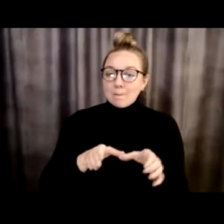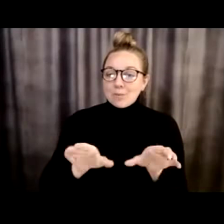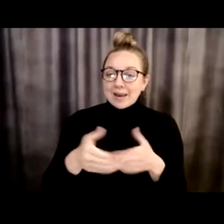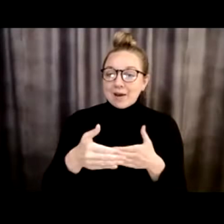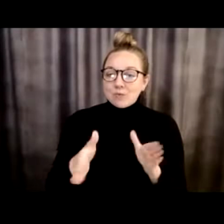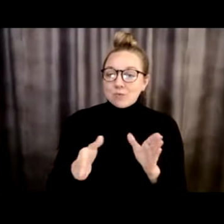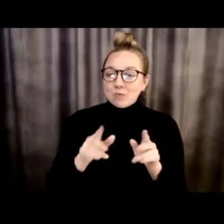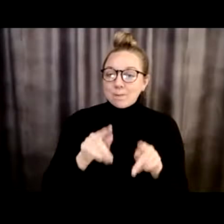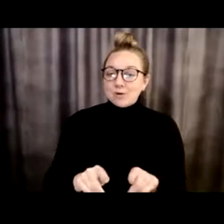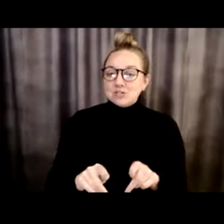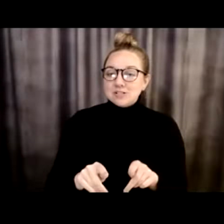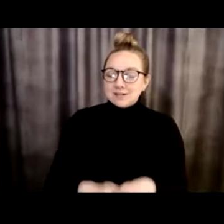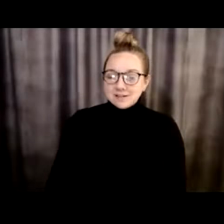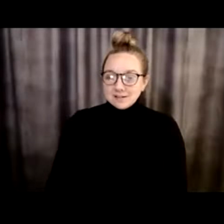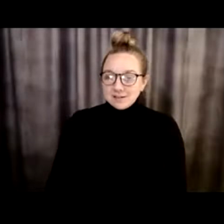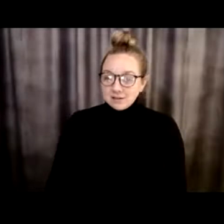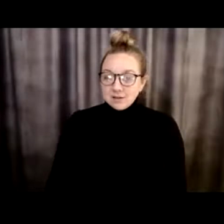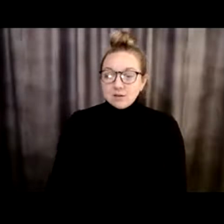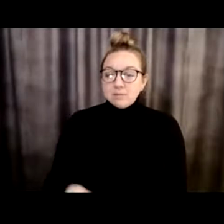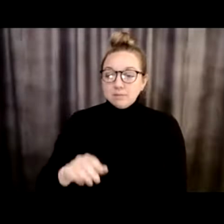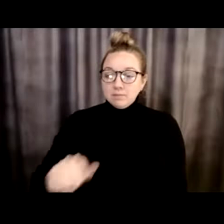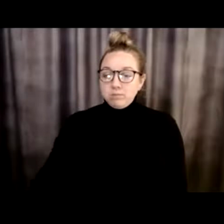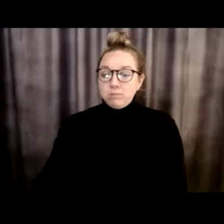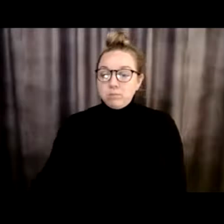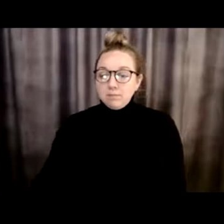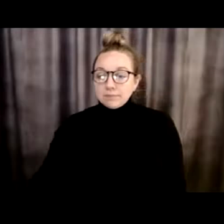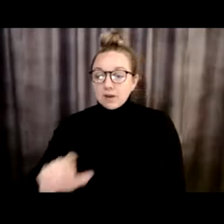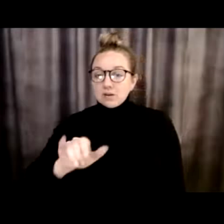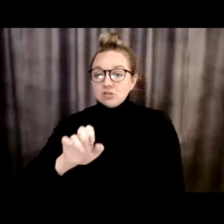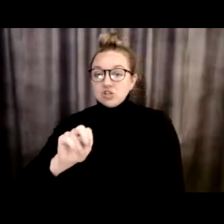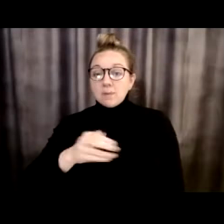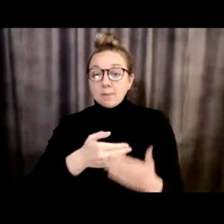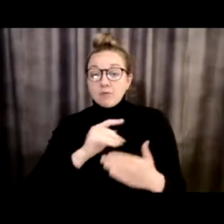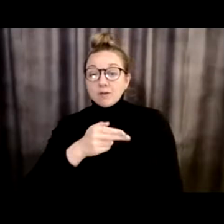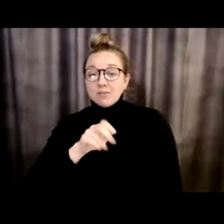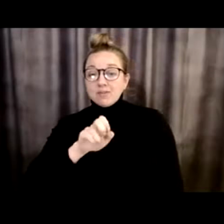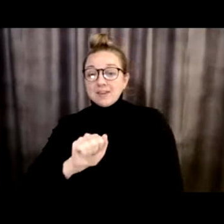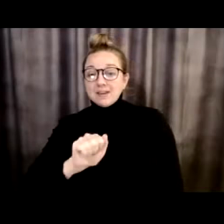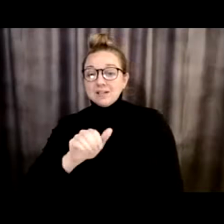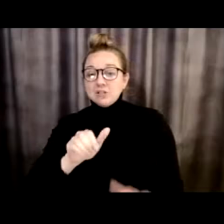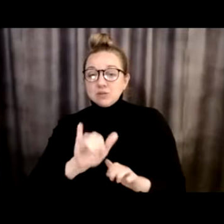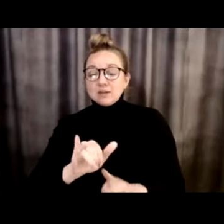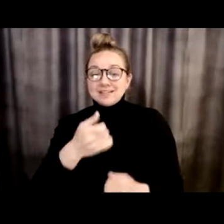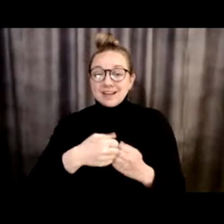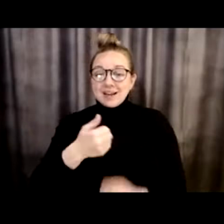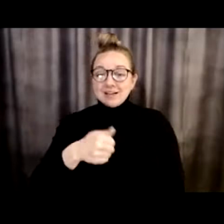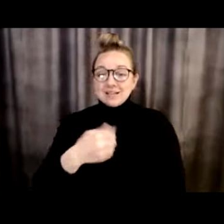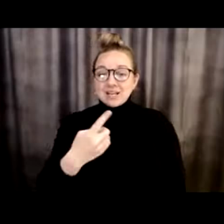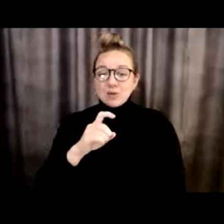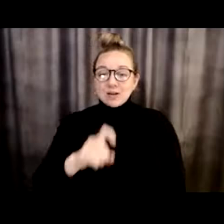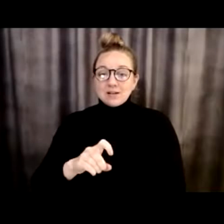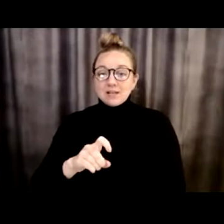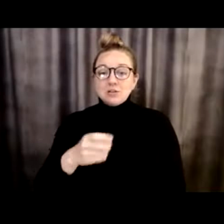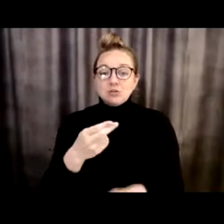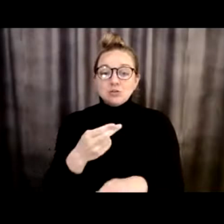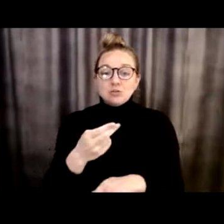well. So Thea. Before Thea brings us off, is there anybody that would like the ASL interpreters to go with them to